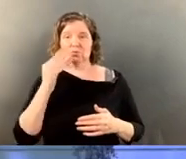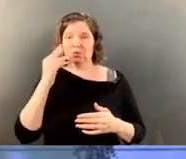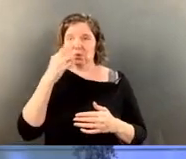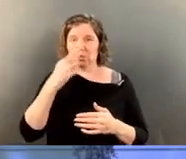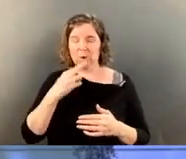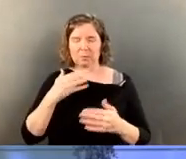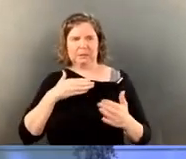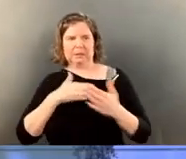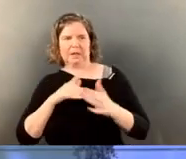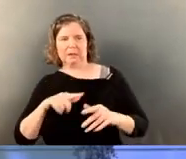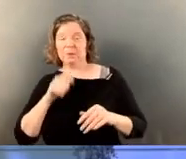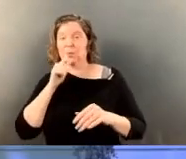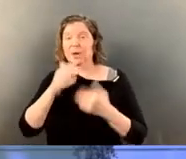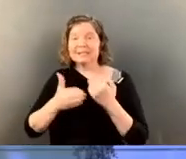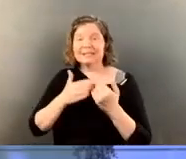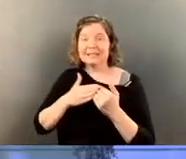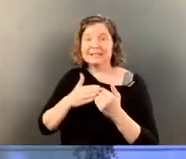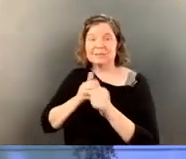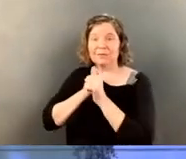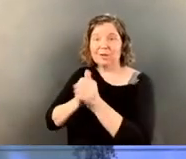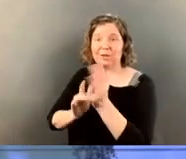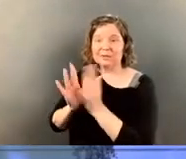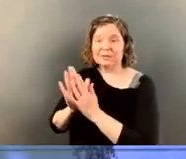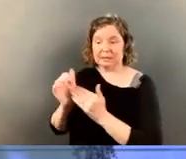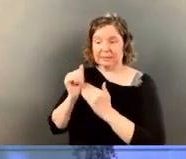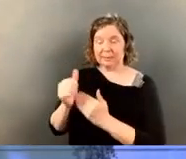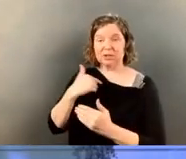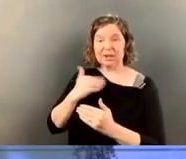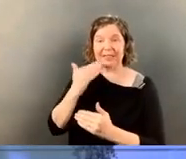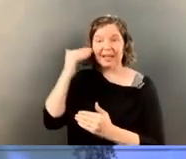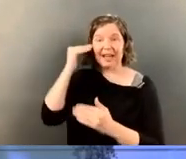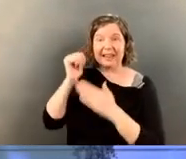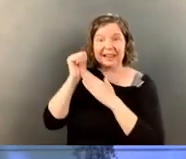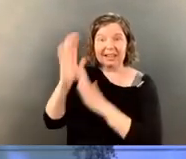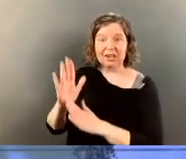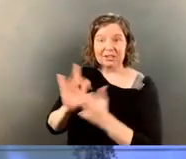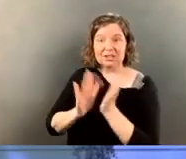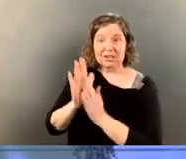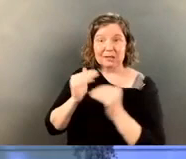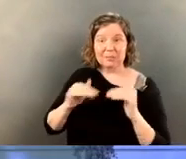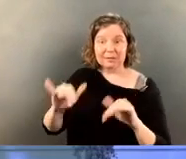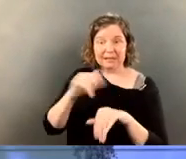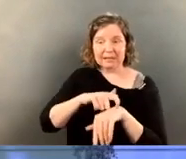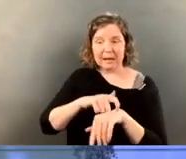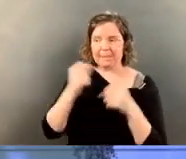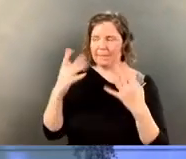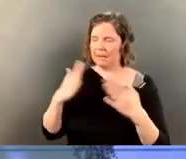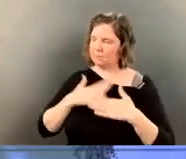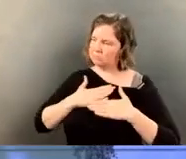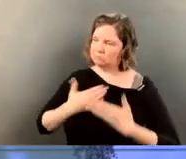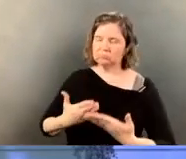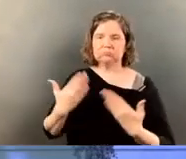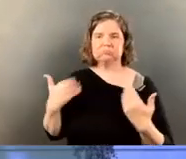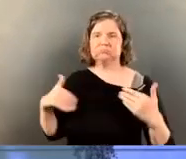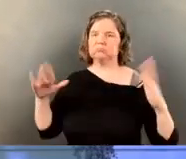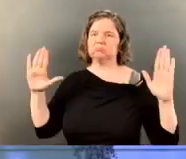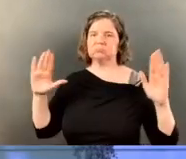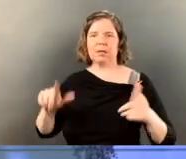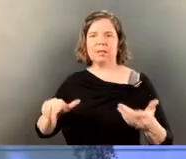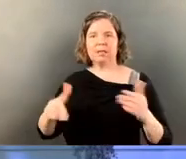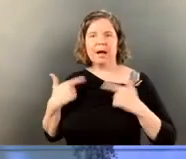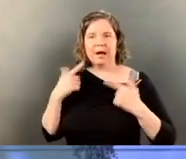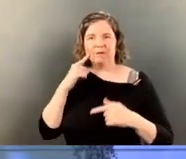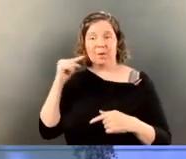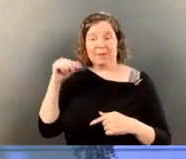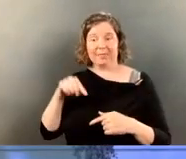be a Jesus follower, especially one of the head leaders of the Jesus movement at that time. And many of them gave up their lives